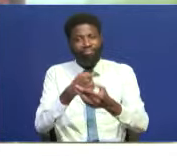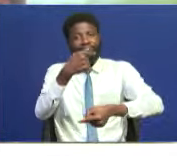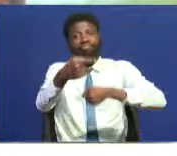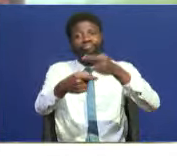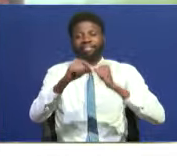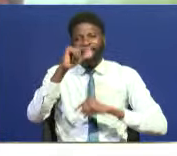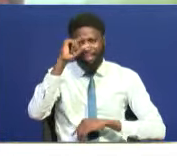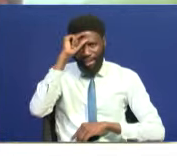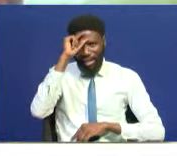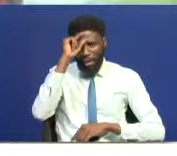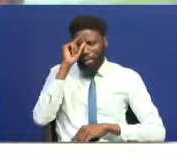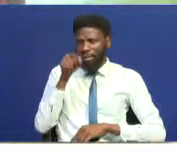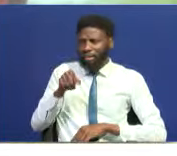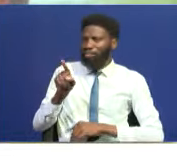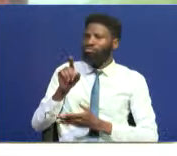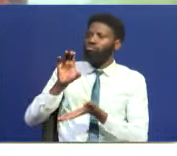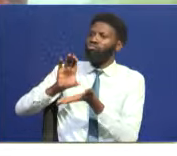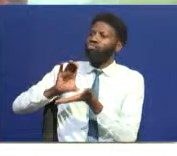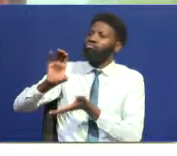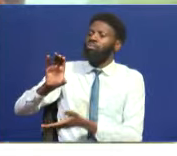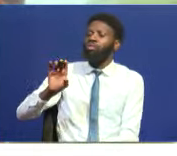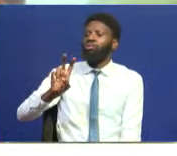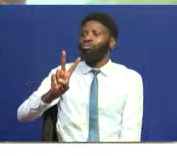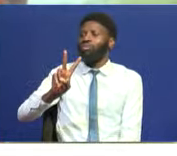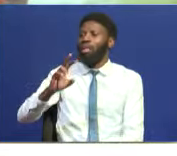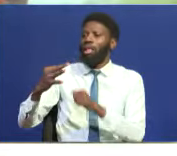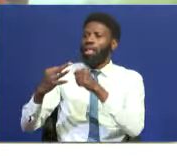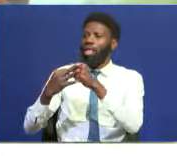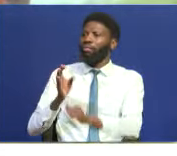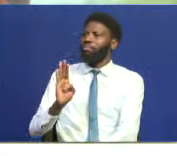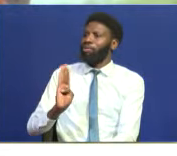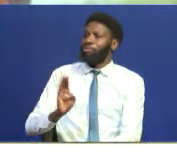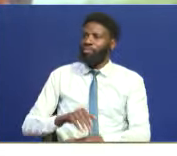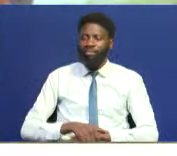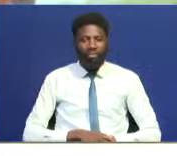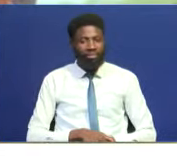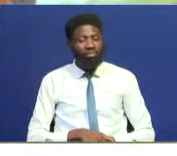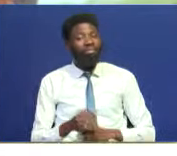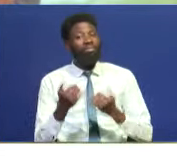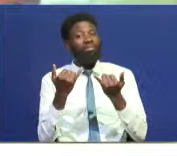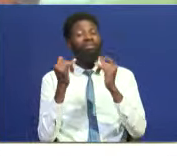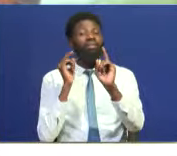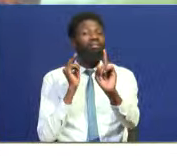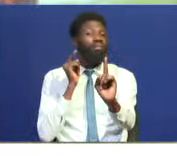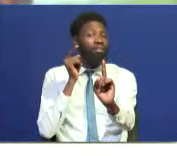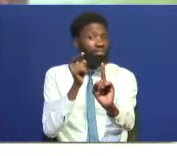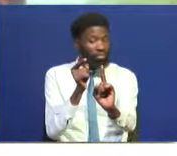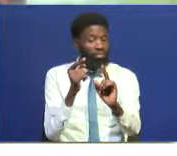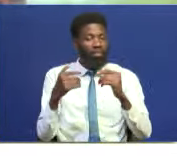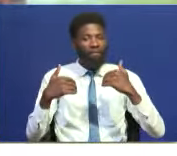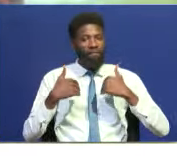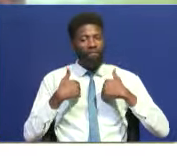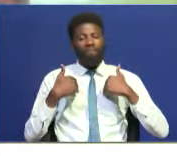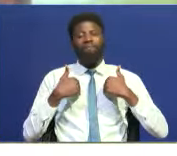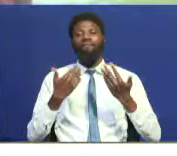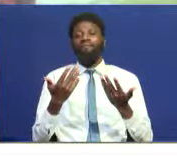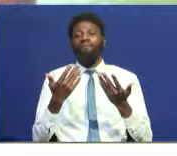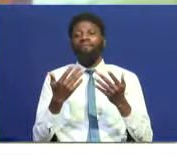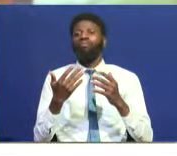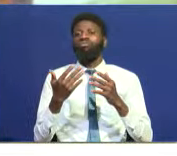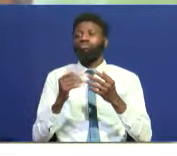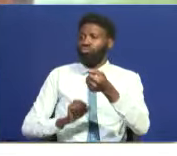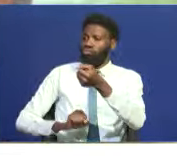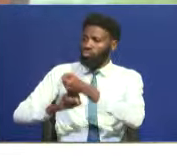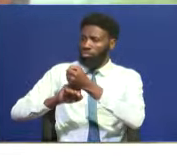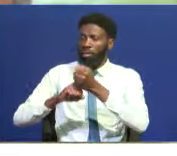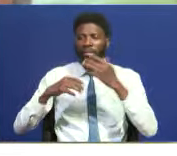committed $28 billion. In a move to afford social security to those in the